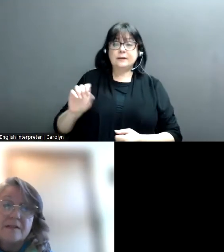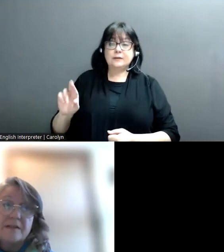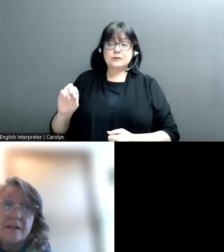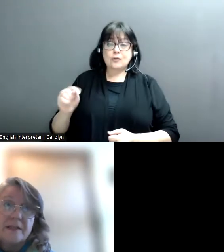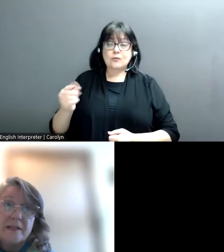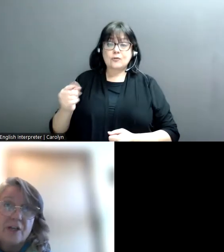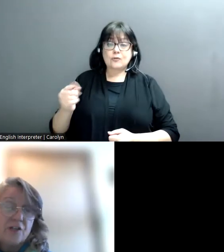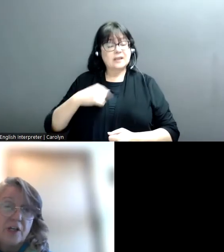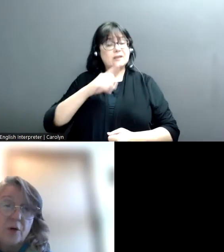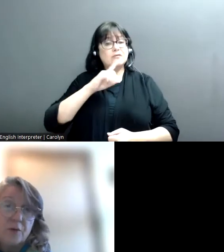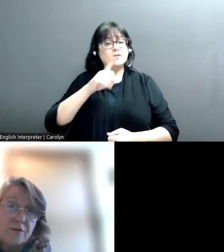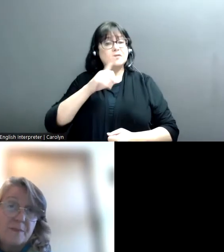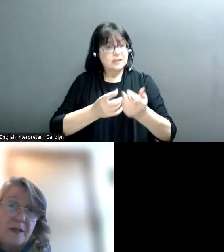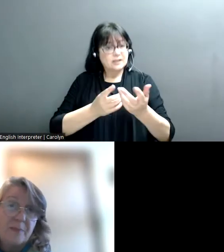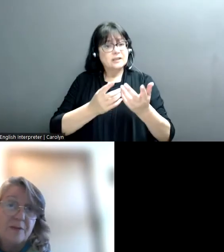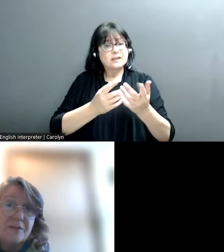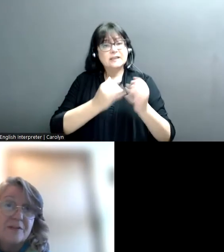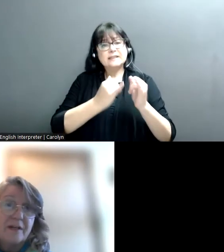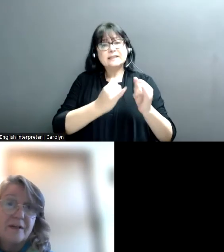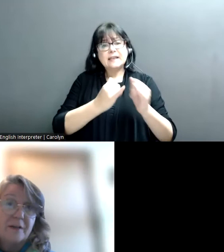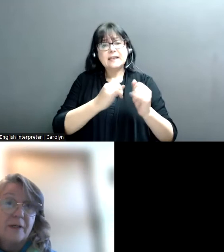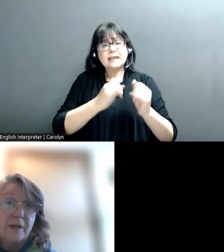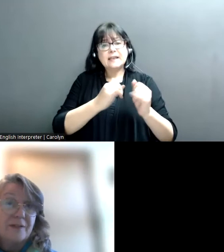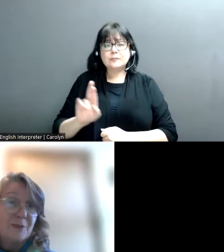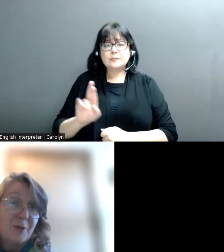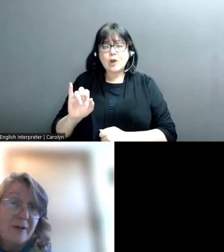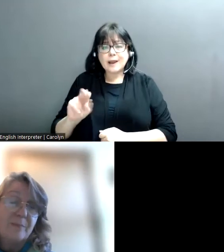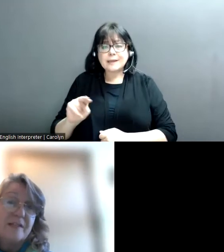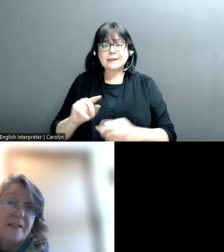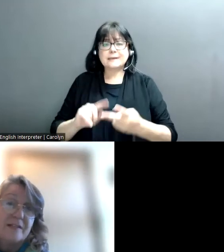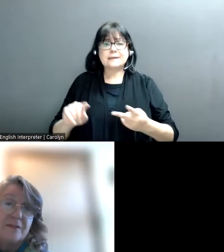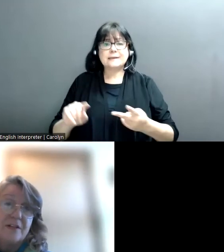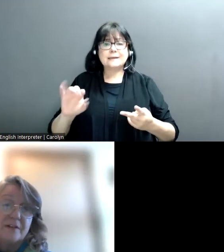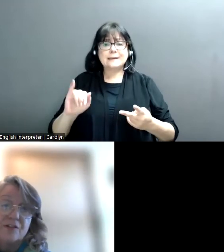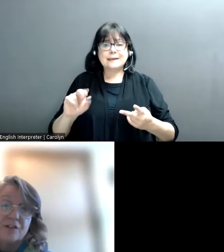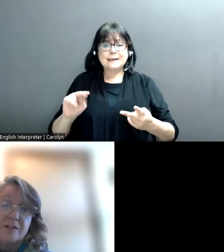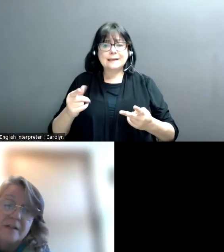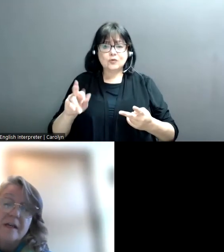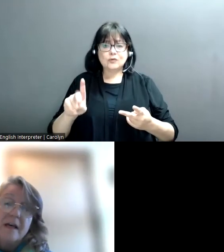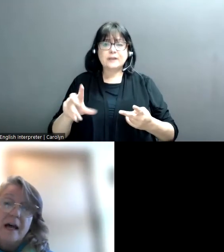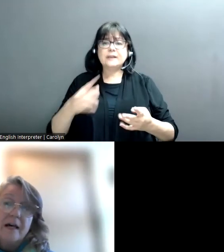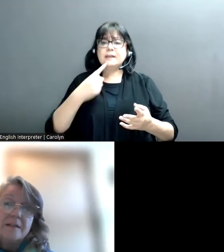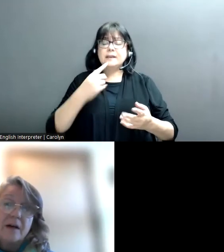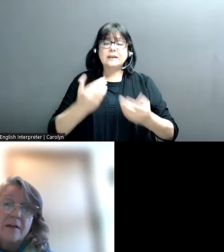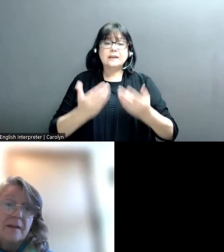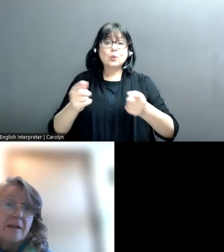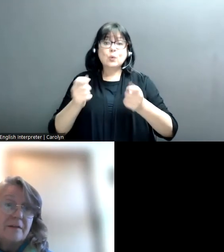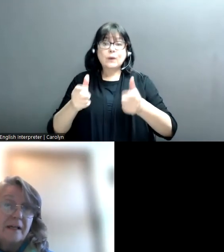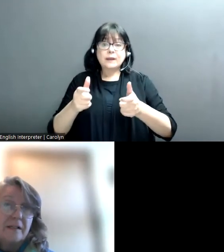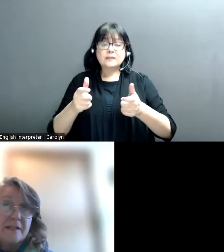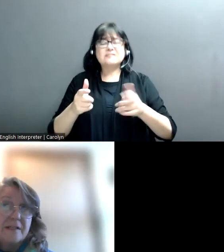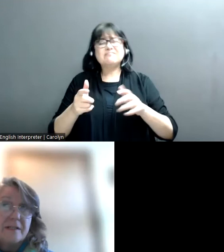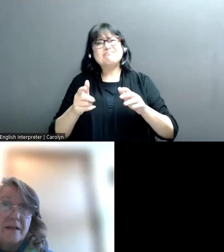think there is a sea change in culture. It's maybe not as quick as we'd all like, but it's heading in the right direction. And I think